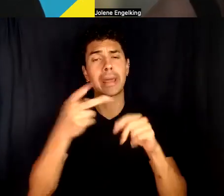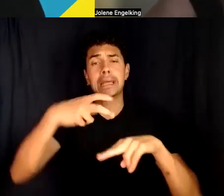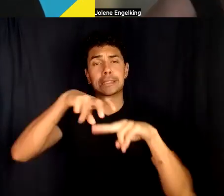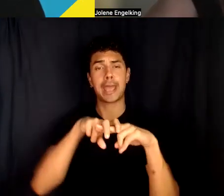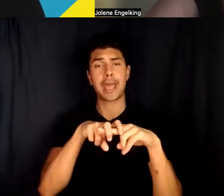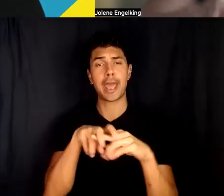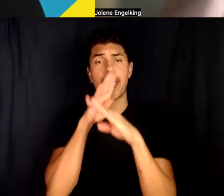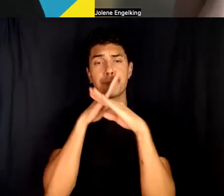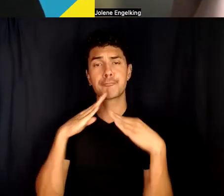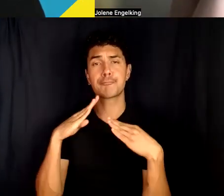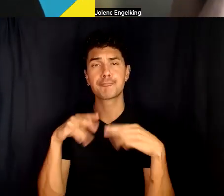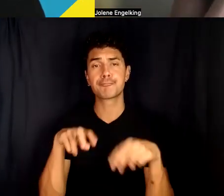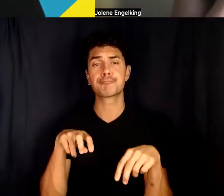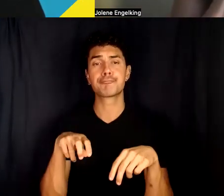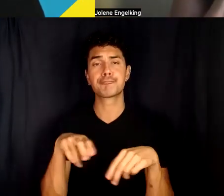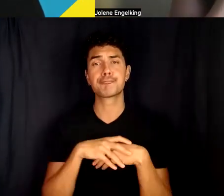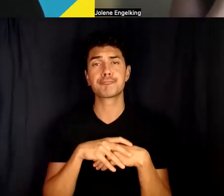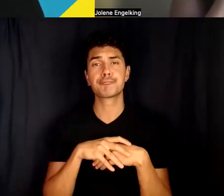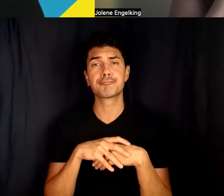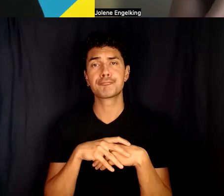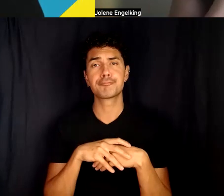anything, right? And